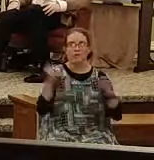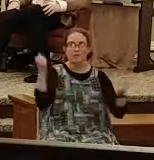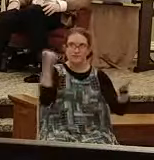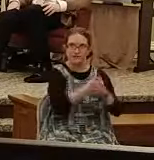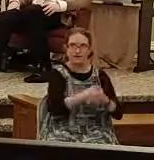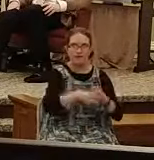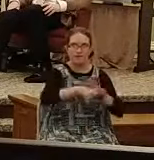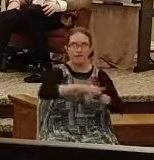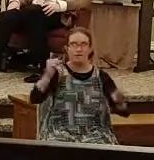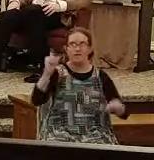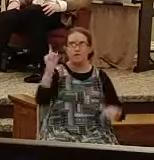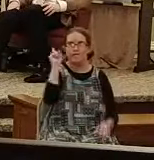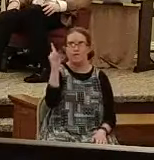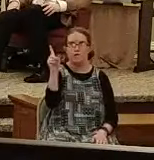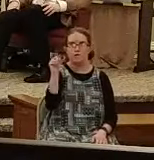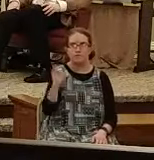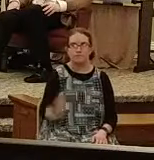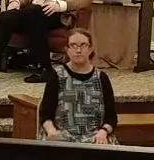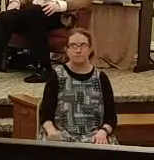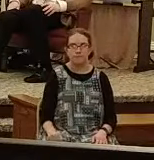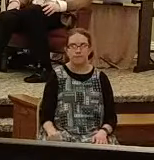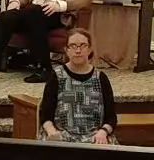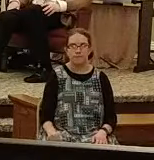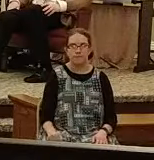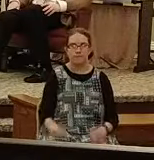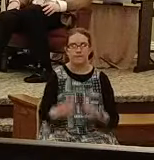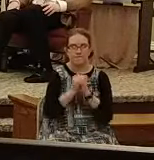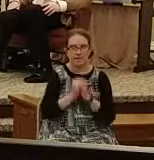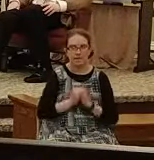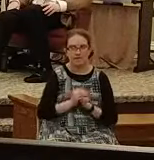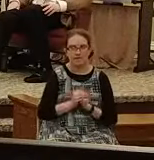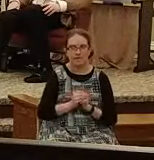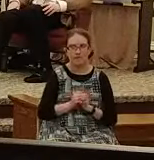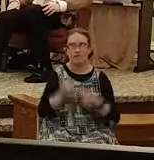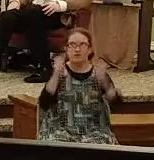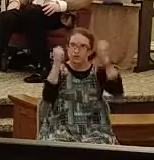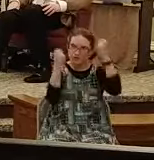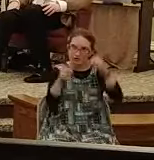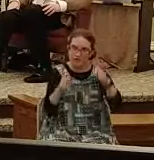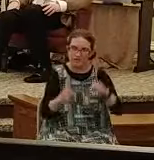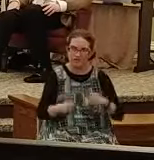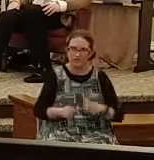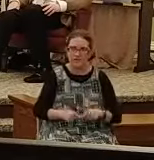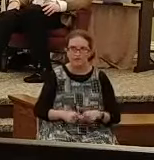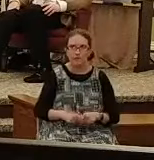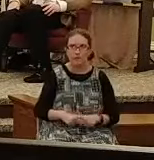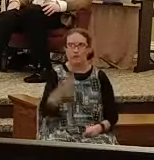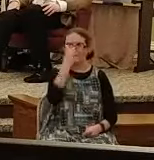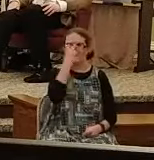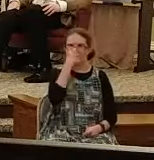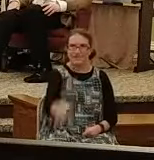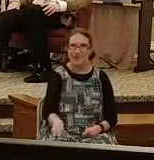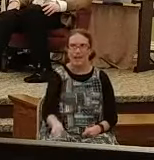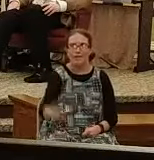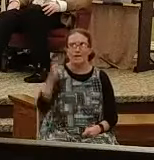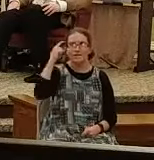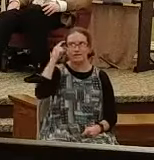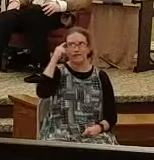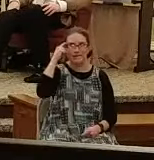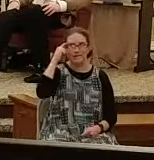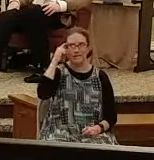On the outside first. Yes, sir. Yes, sir. Amen. He's trying to put doubt in his